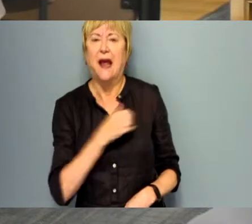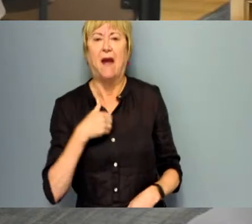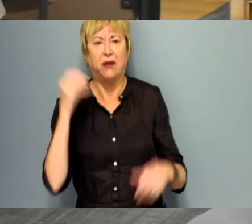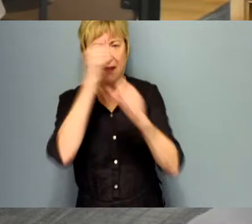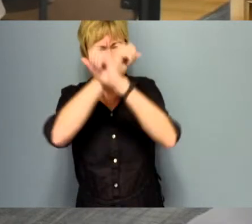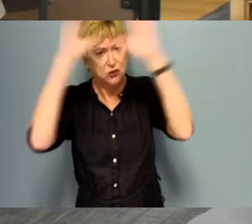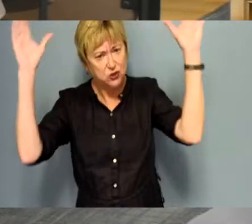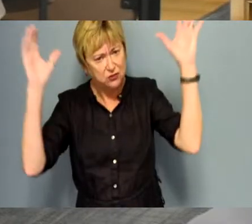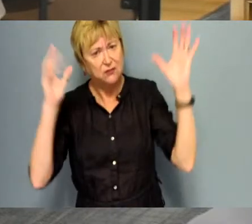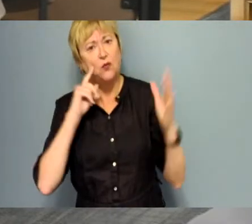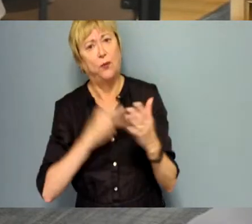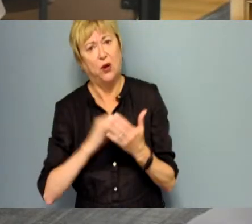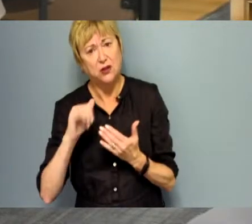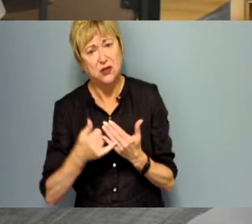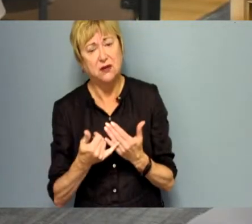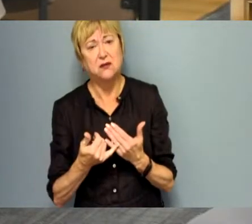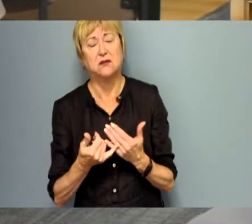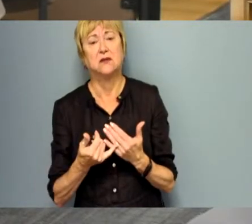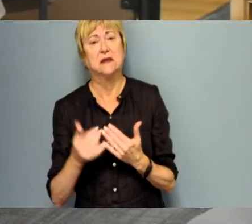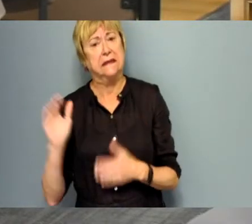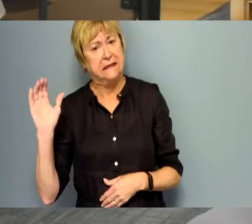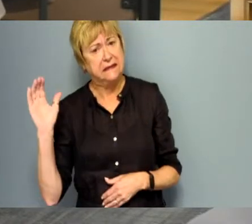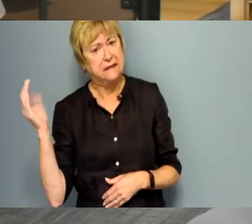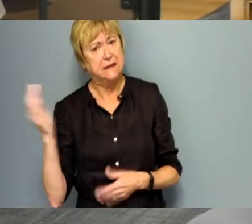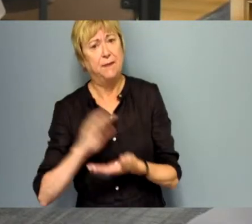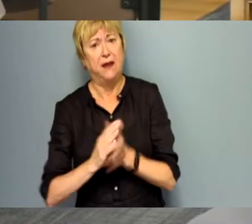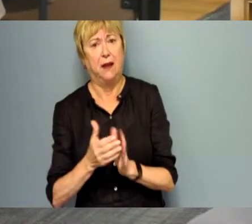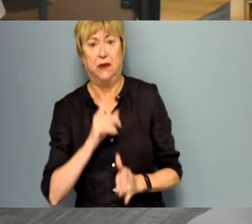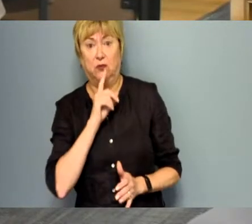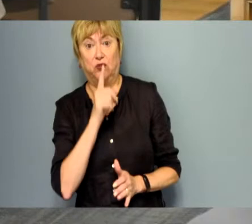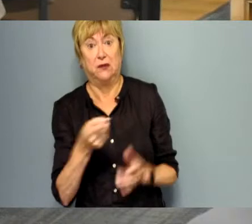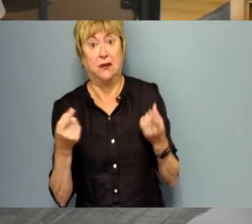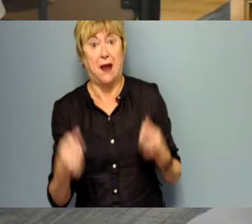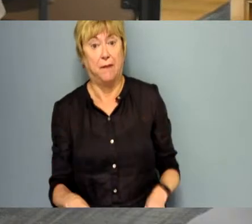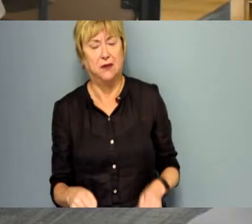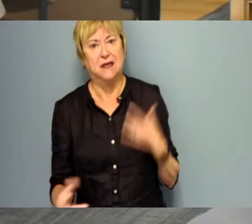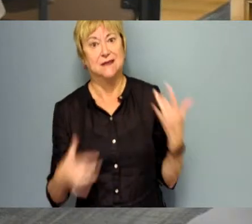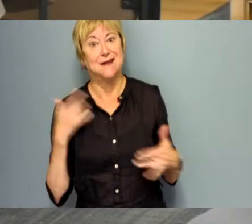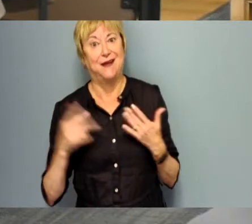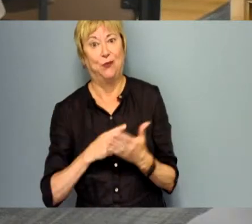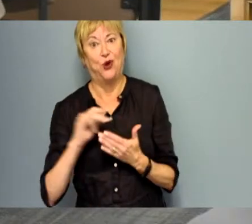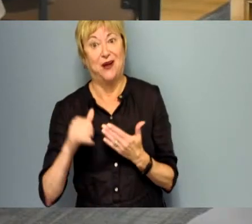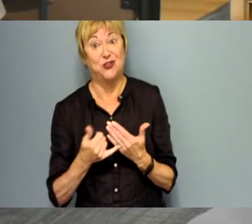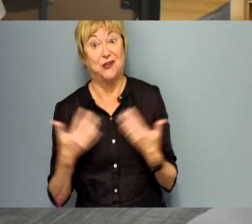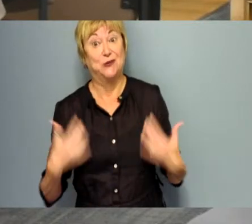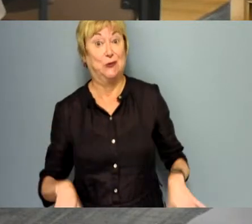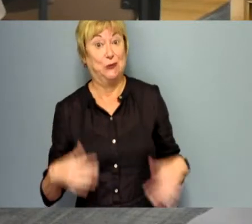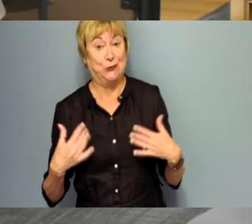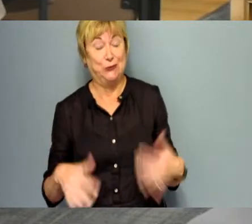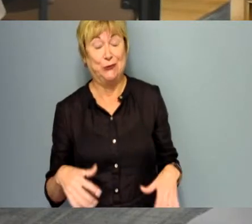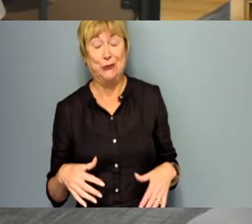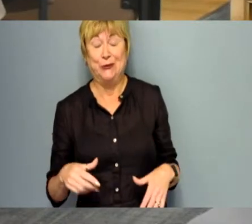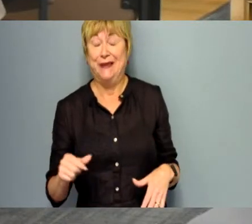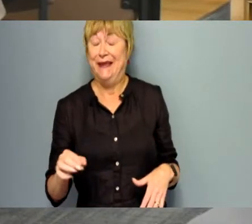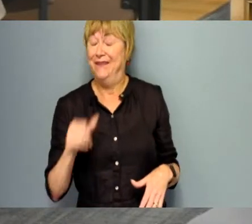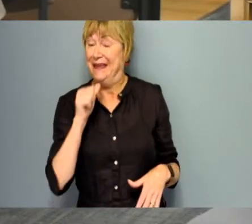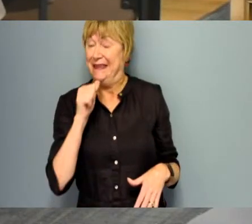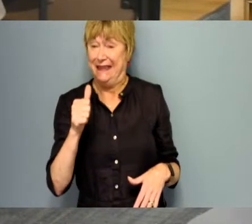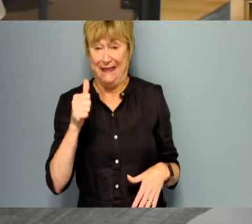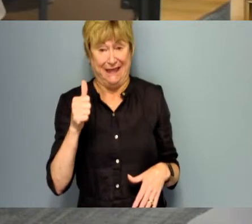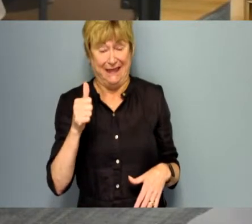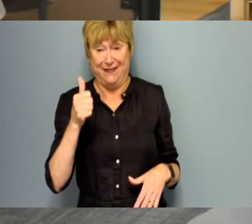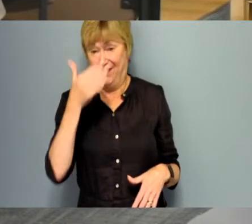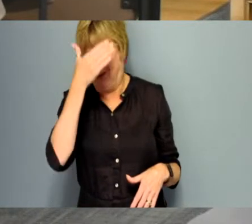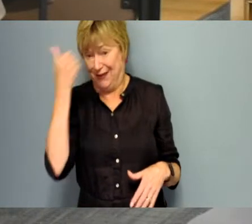project what seems to be coming to be a reality. It's an exciting project, and I'd be remiss if I didn't give a shout out to the